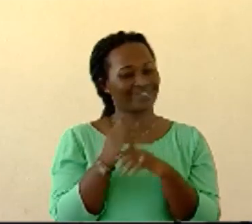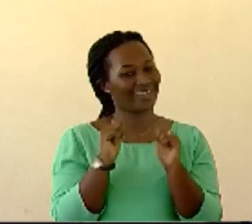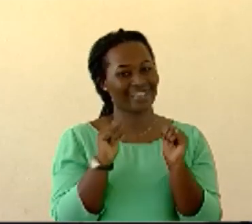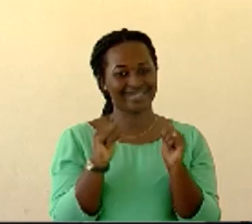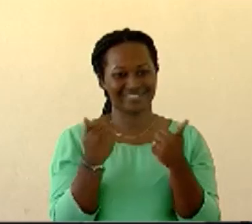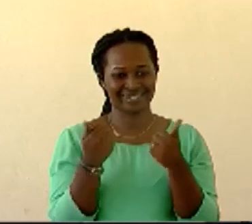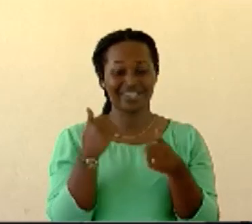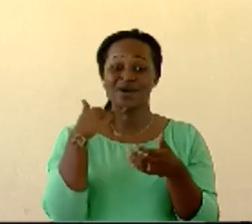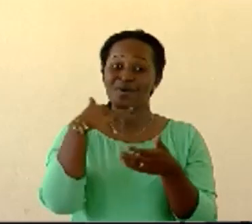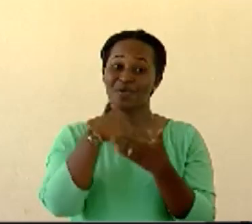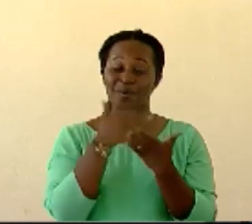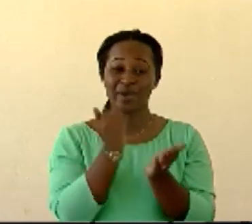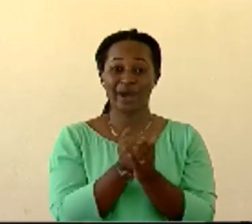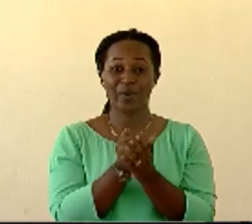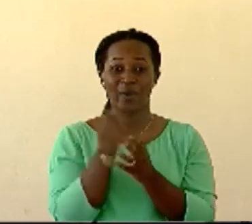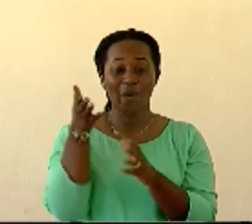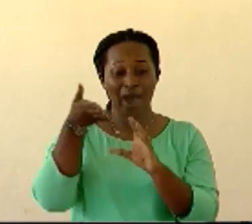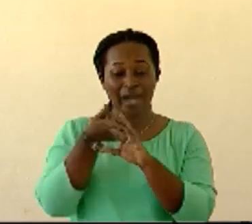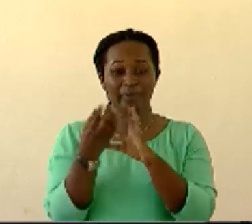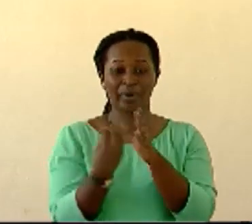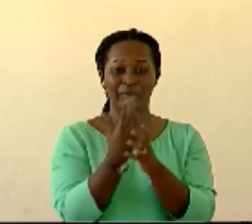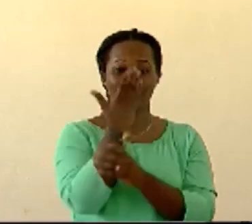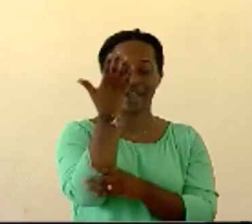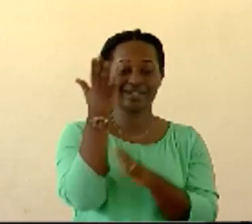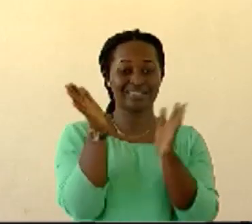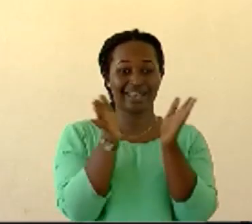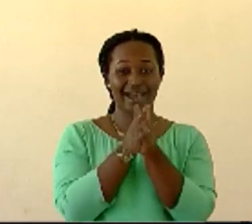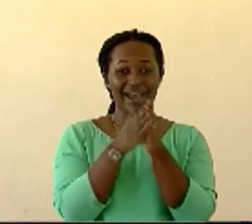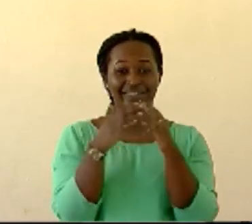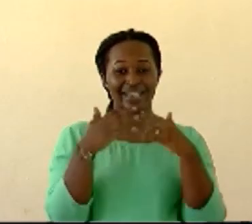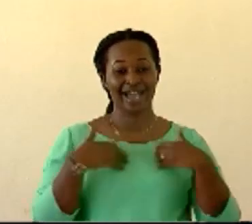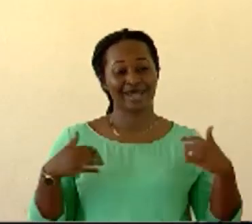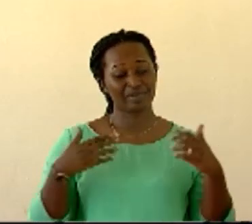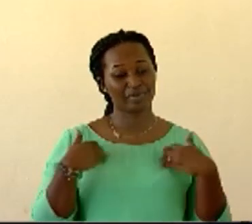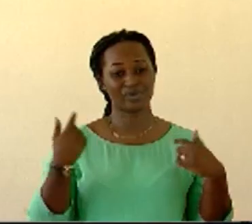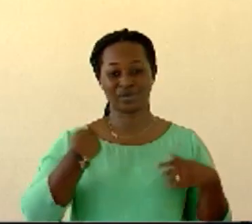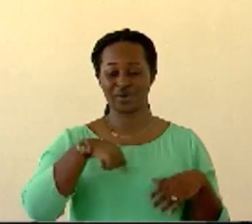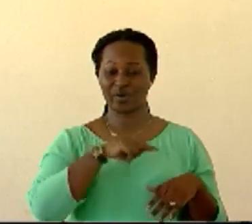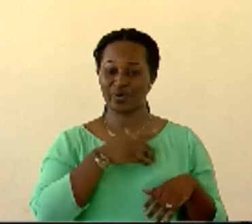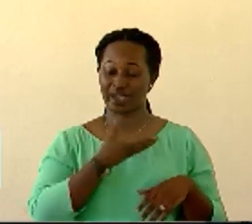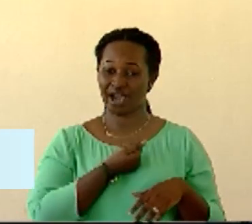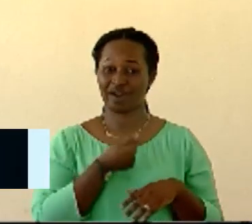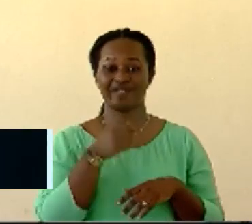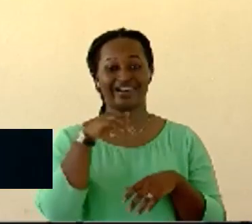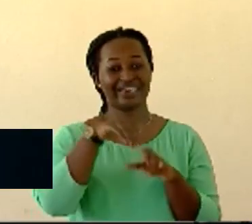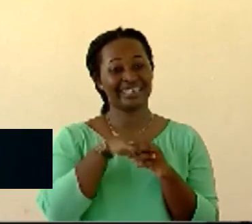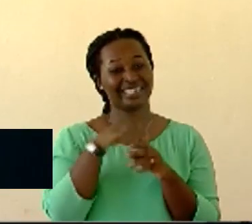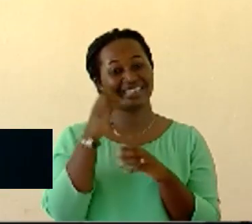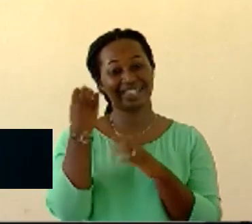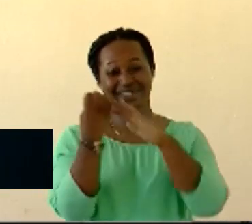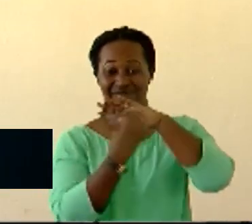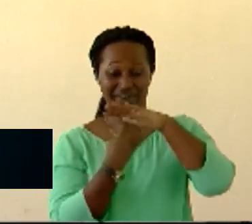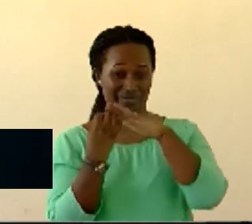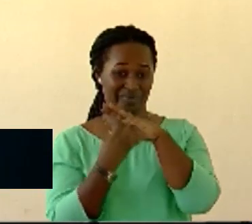Excellent. It's because of the plants and animals we have in the environment.